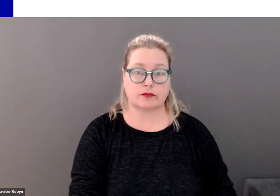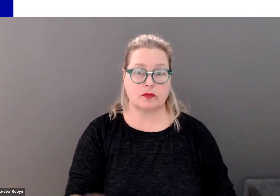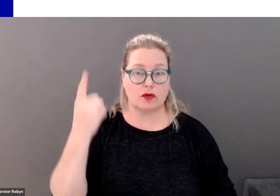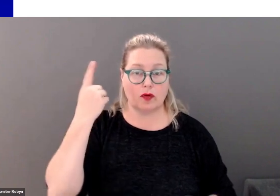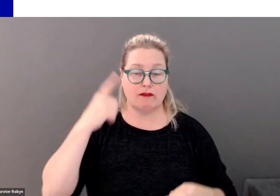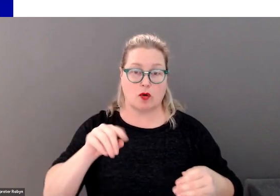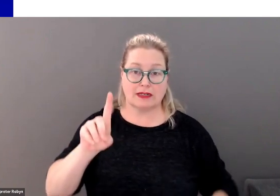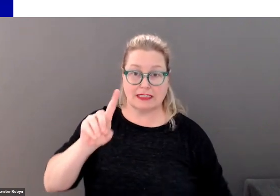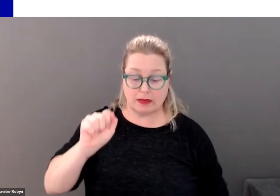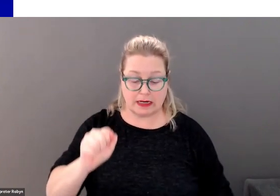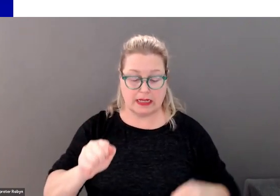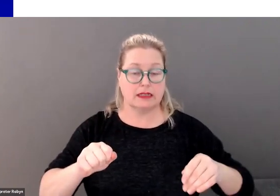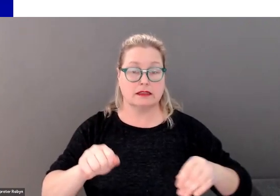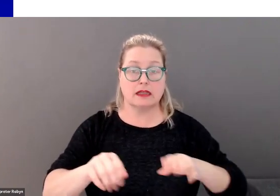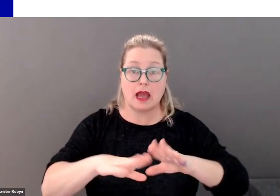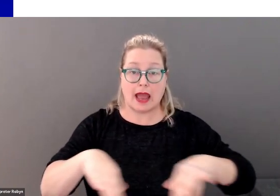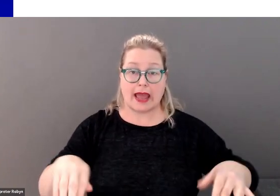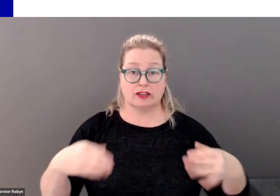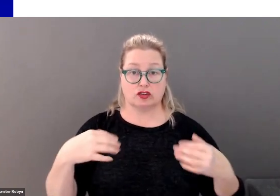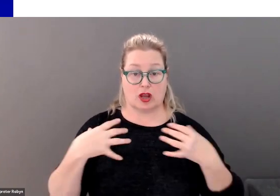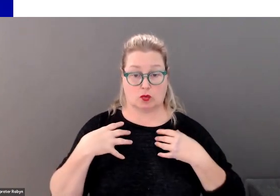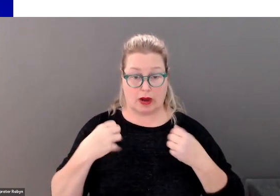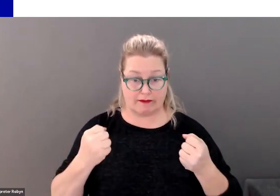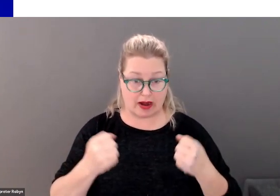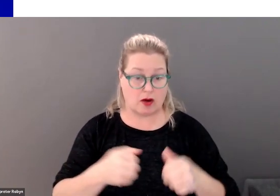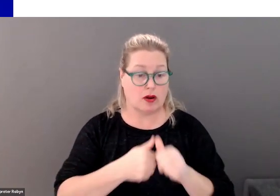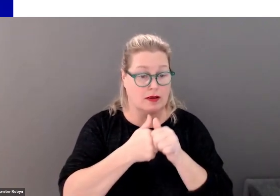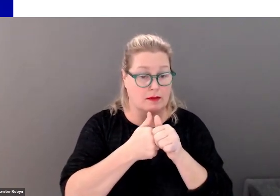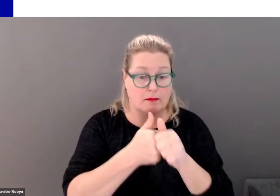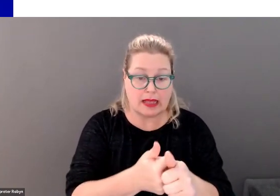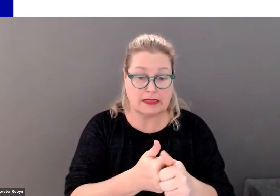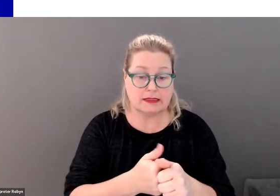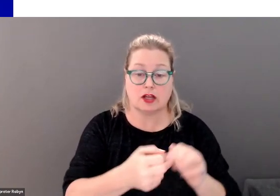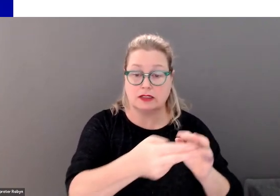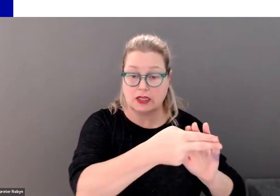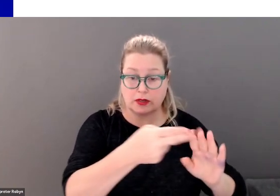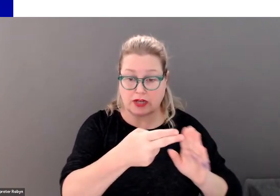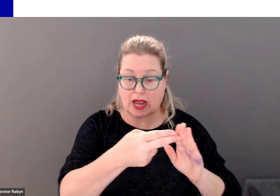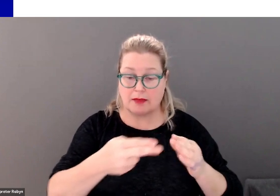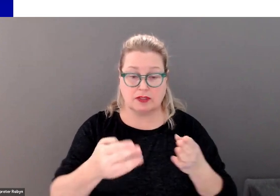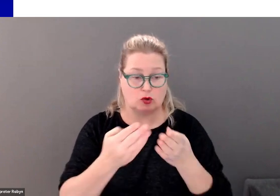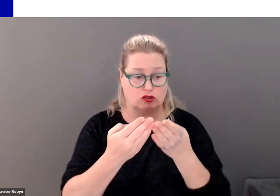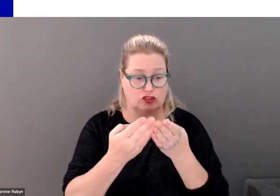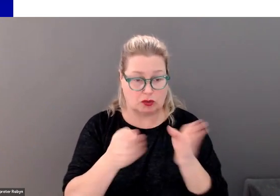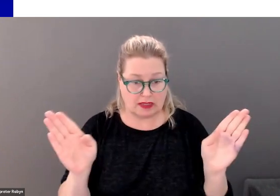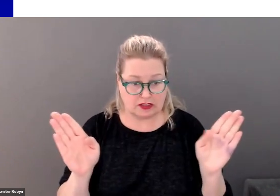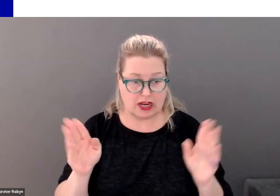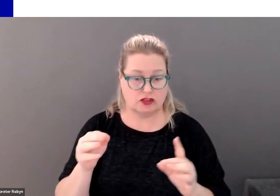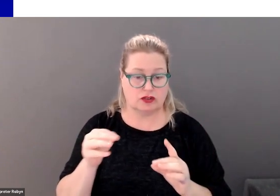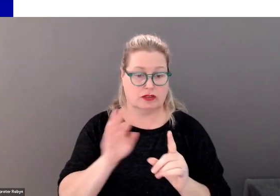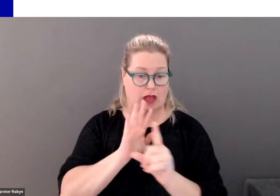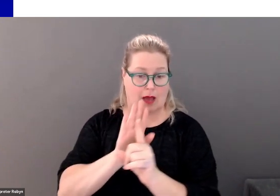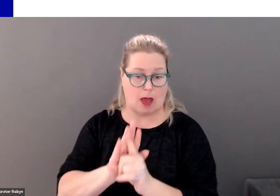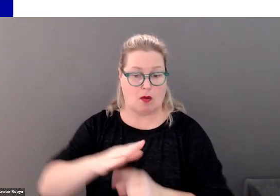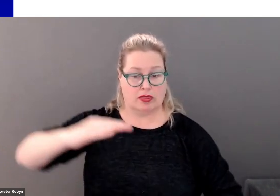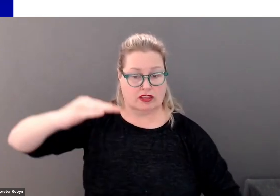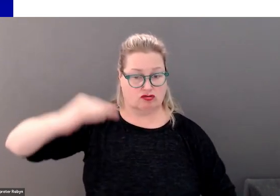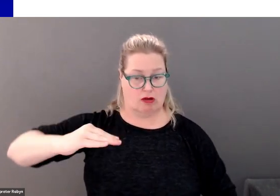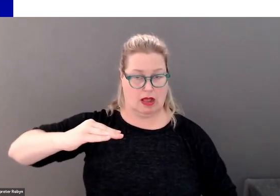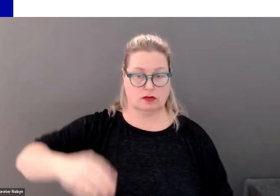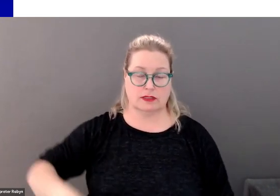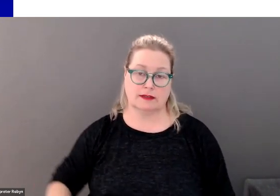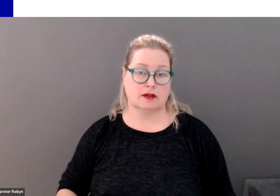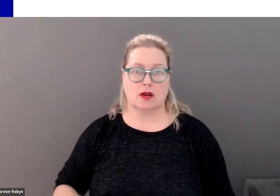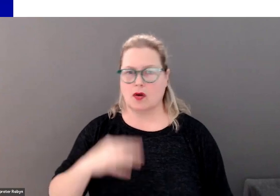includes decisions based on speculation, stereotypes, or generalizations. What might that look like? For example, removing a